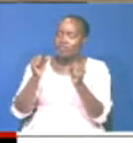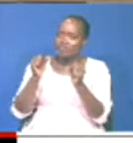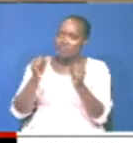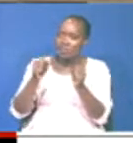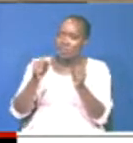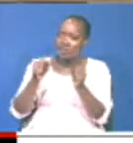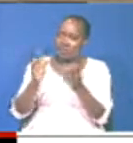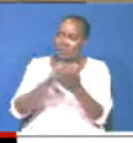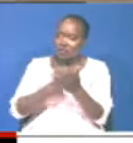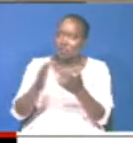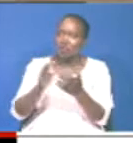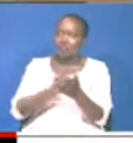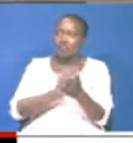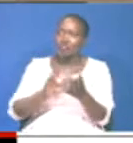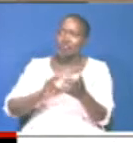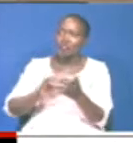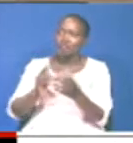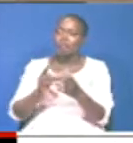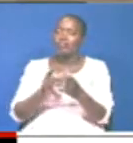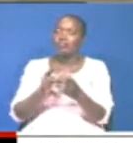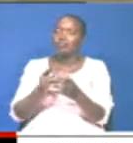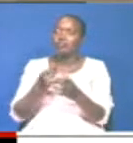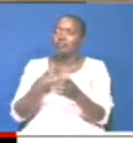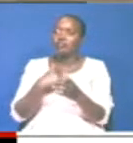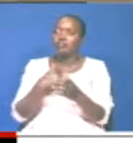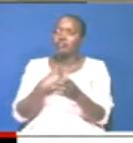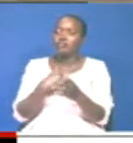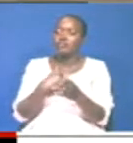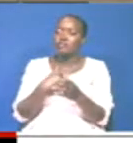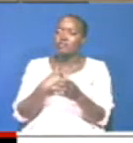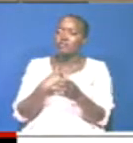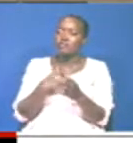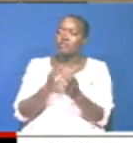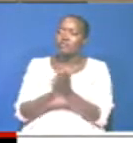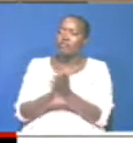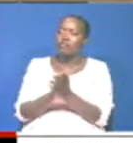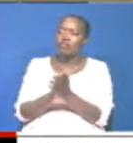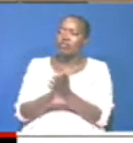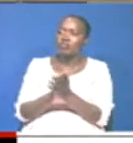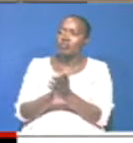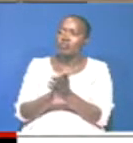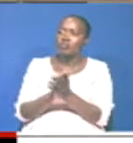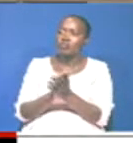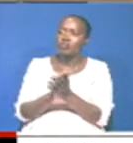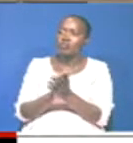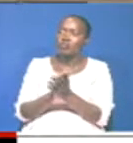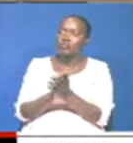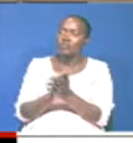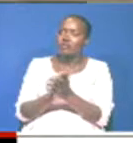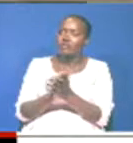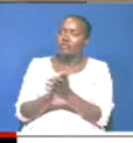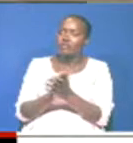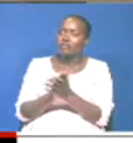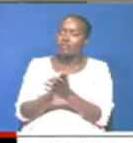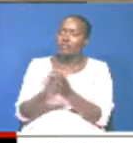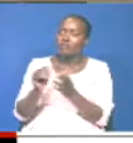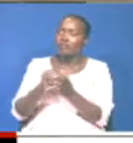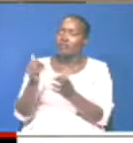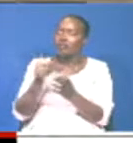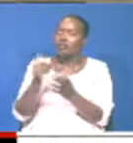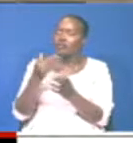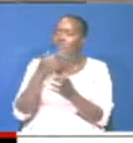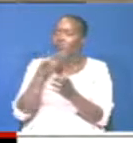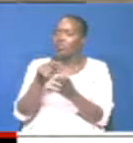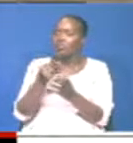me, and with Kanja Daudi. They used to call me Keka. And then there was another fella that we haven't